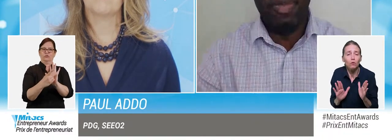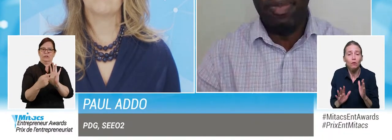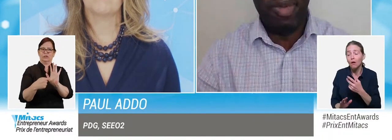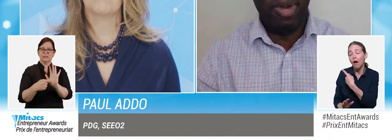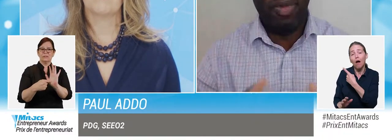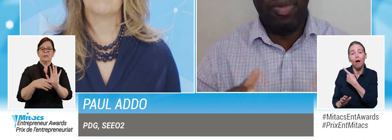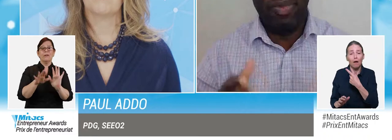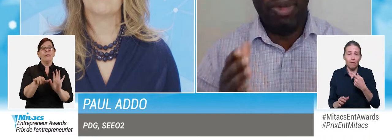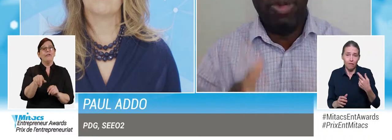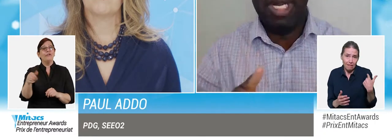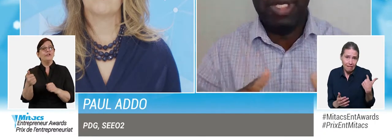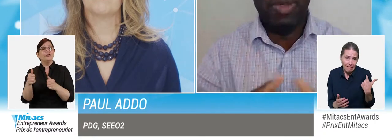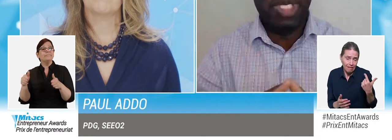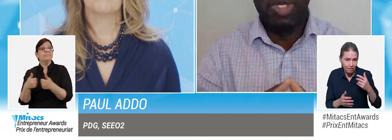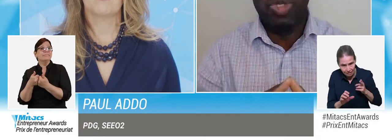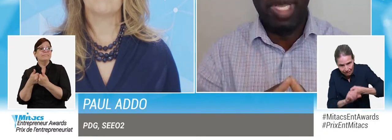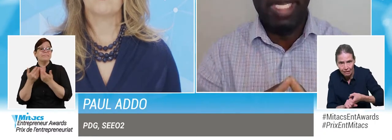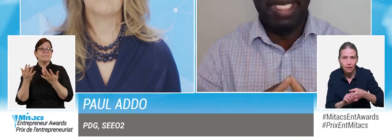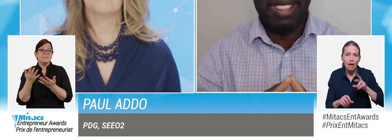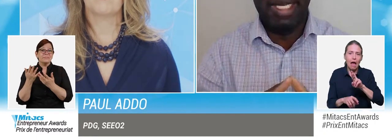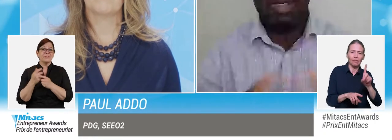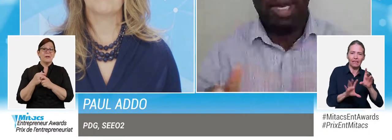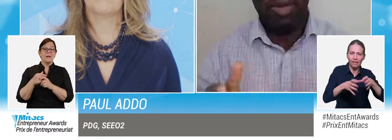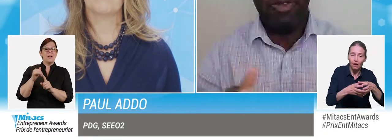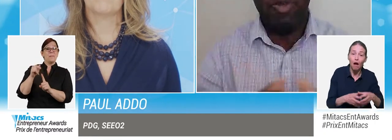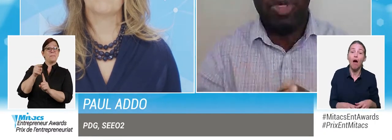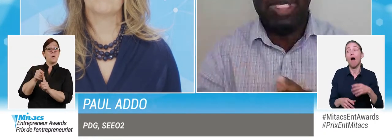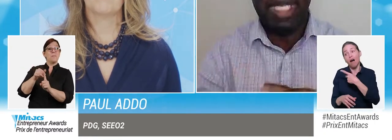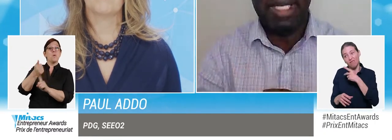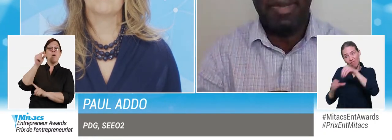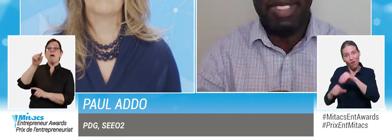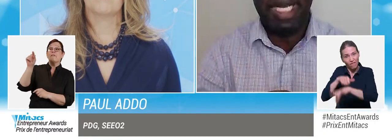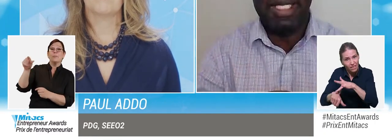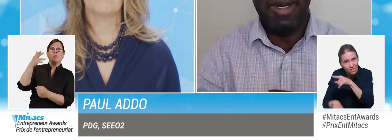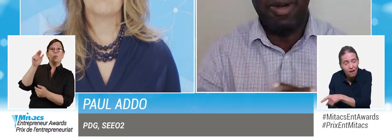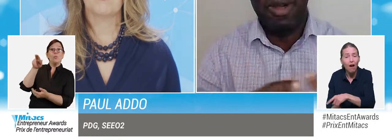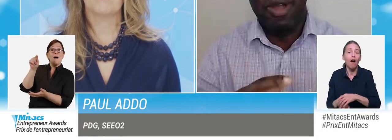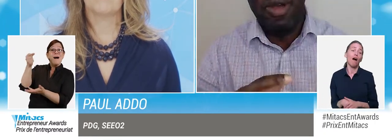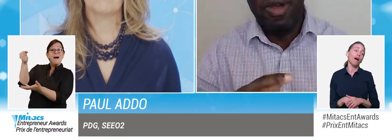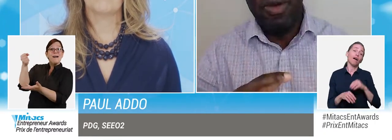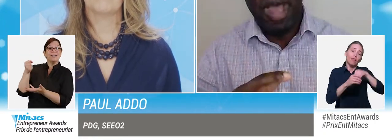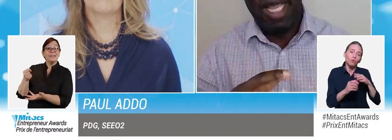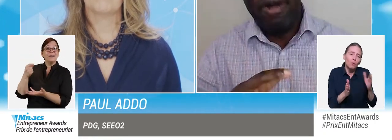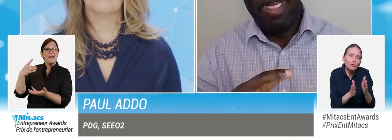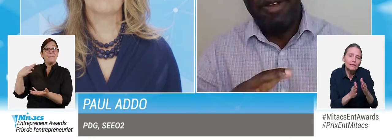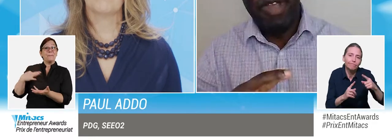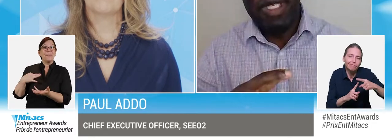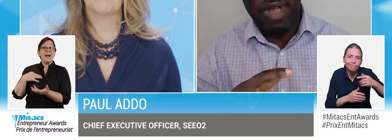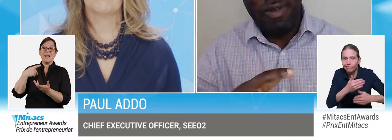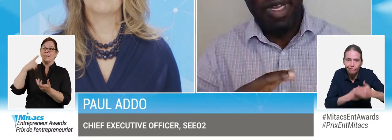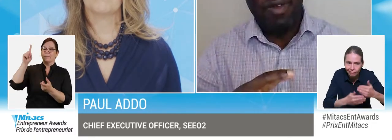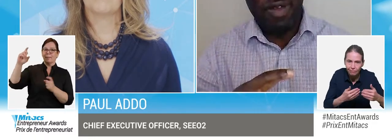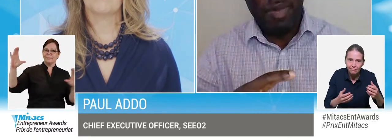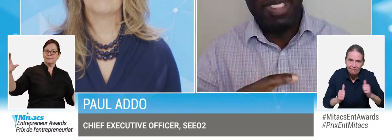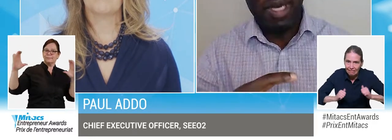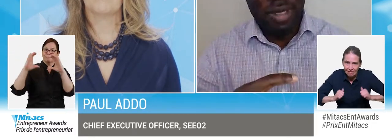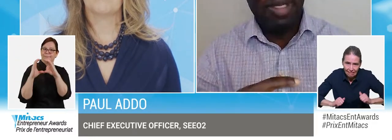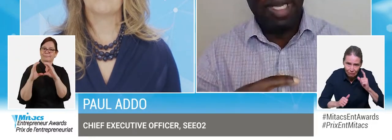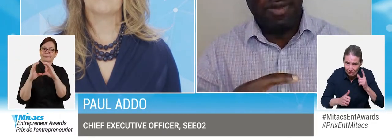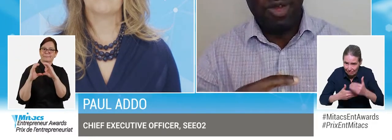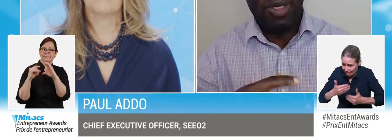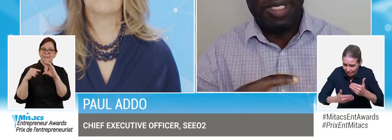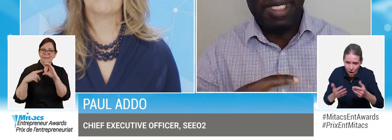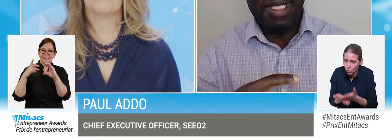very, you know, peculiar to CO2 energy, it's actually with most startups, is that, you know, at the R&D phase, you have enough